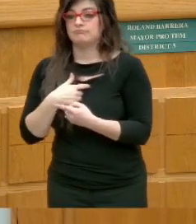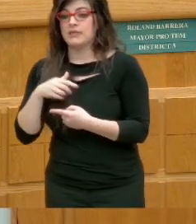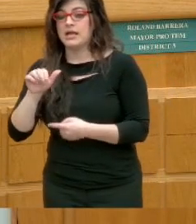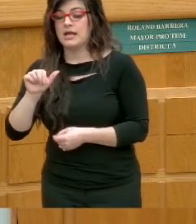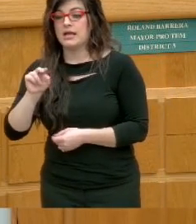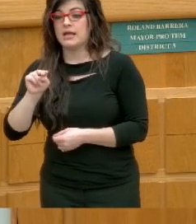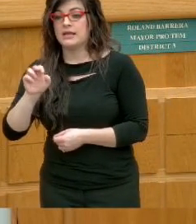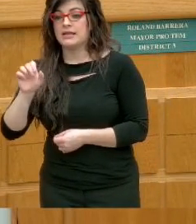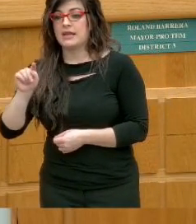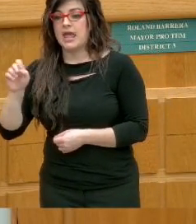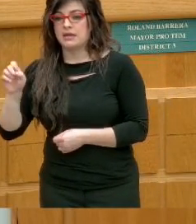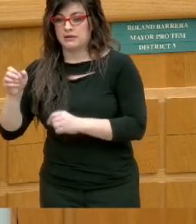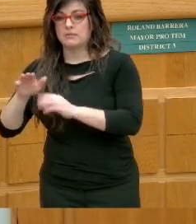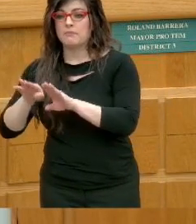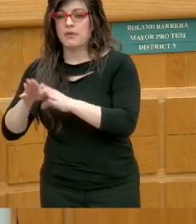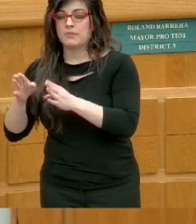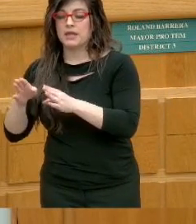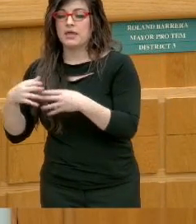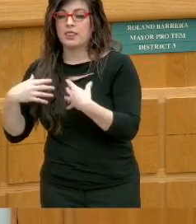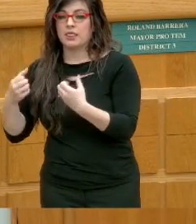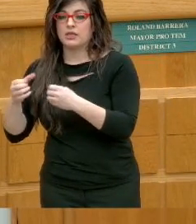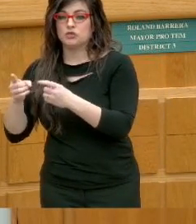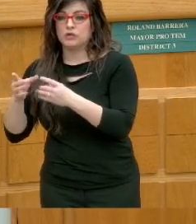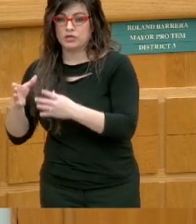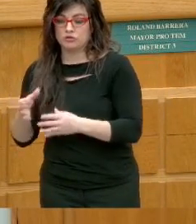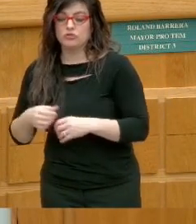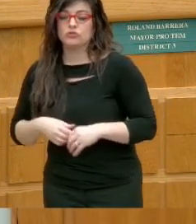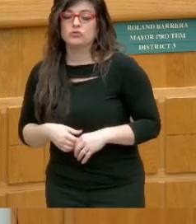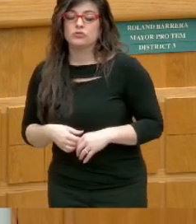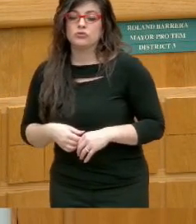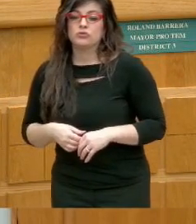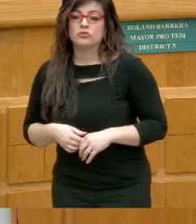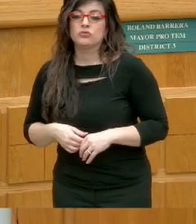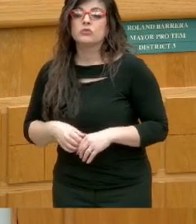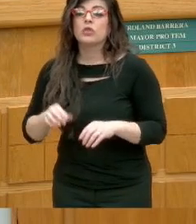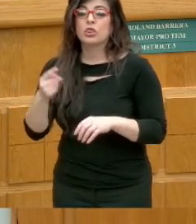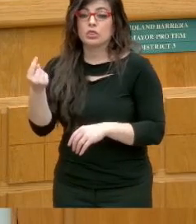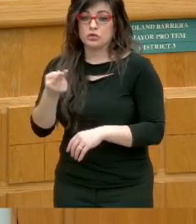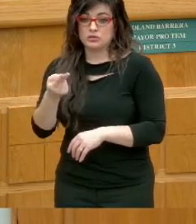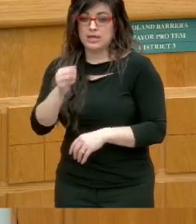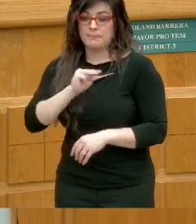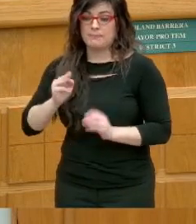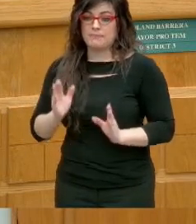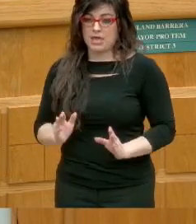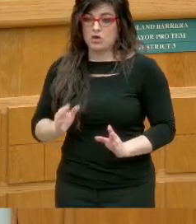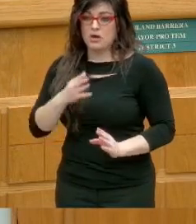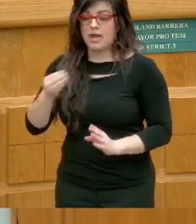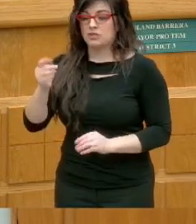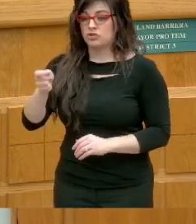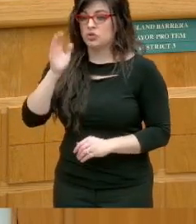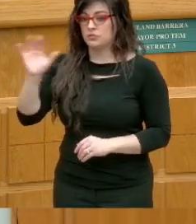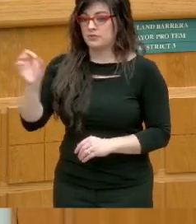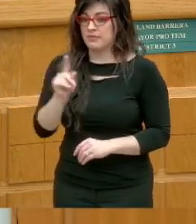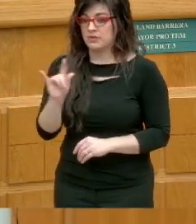health director, and then Thursday, the judge and Mayor McComb will be back on Thursday. We'll see you then. Thank you.